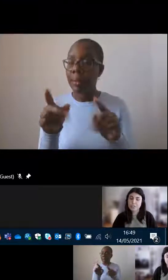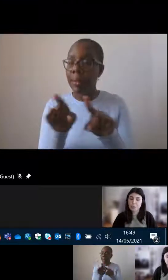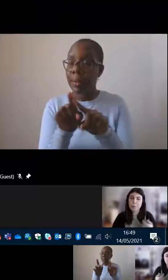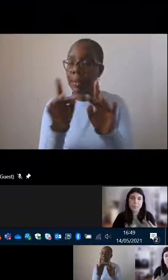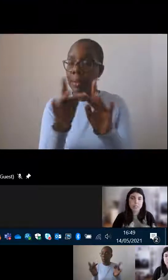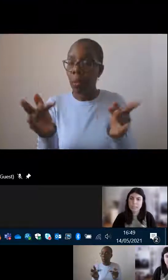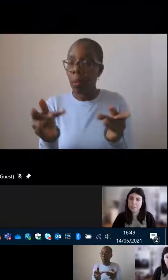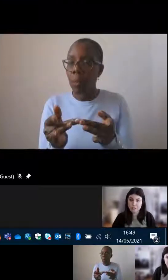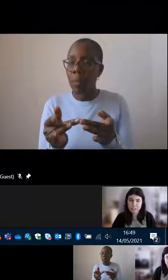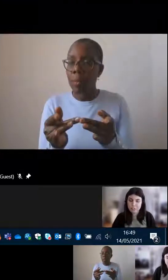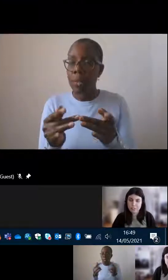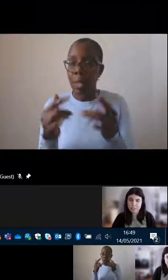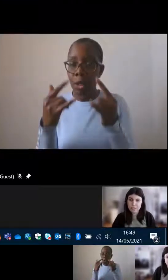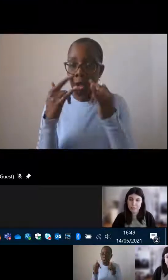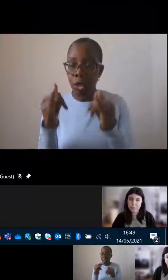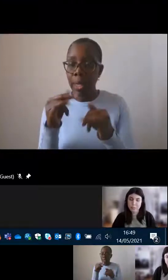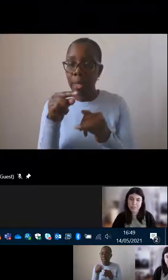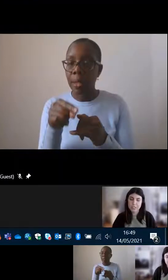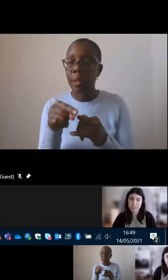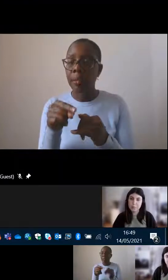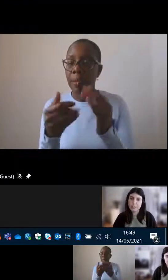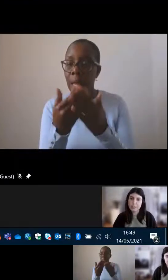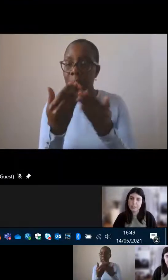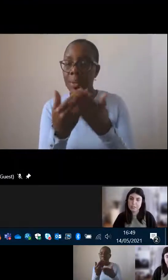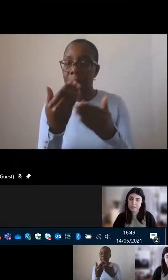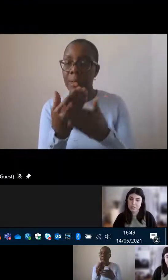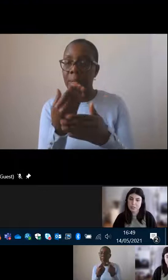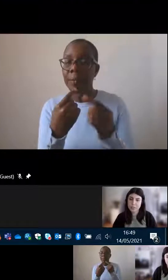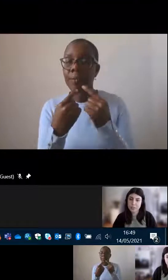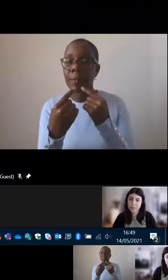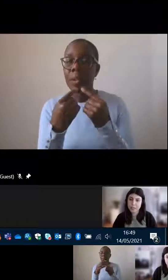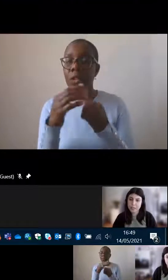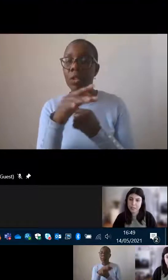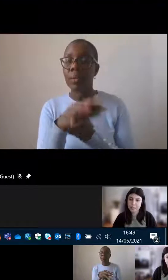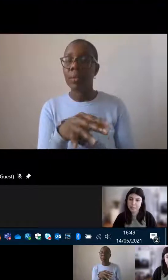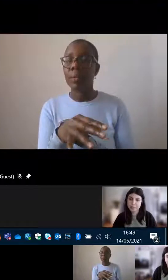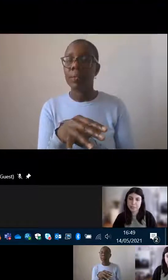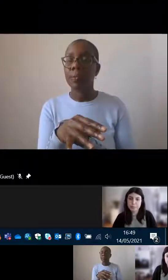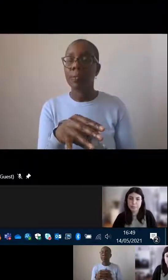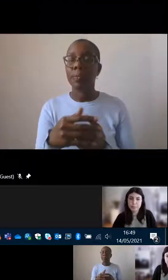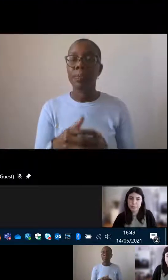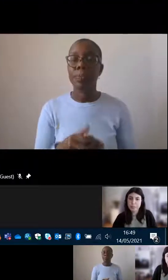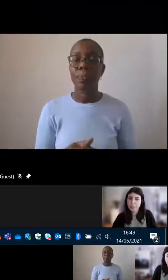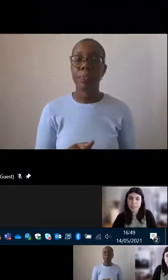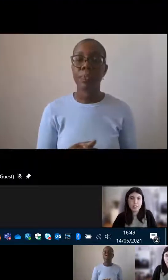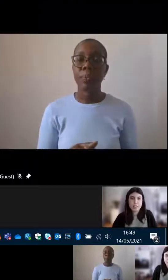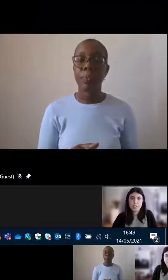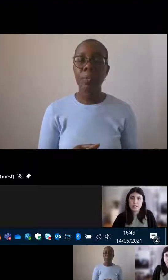just to keep up with the latest changes to some of these. But there is support out there.